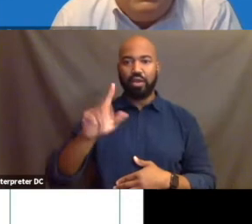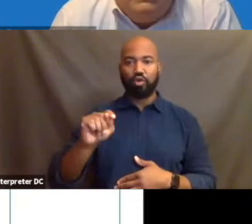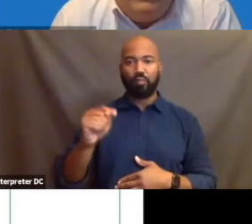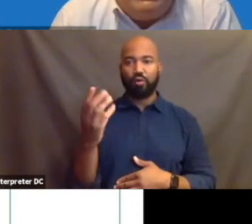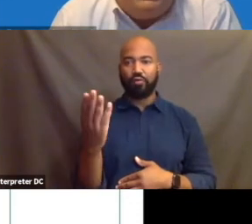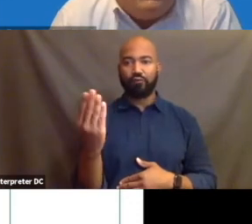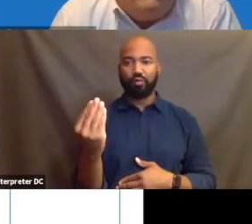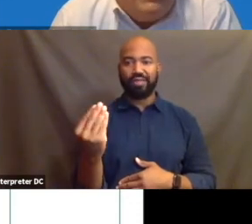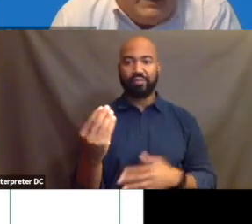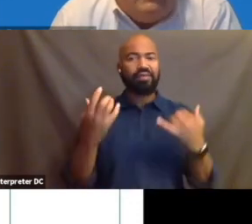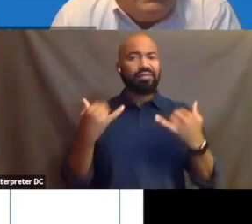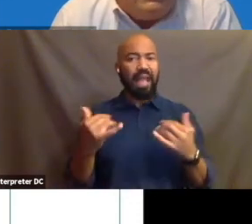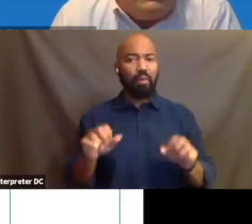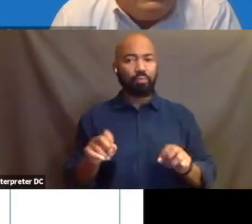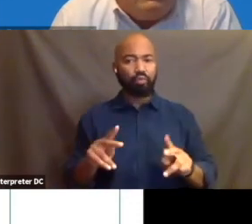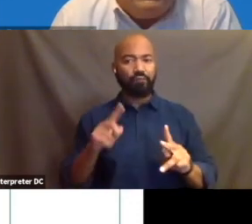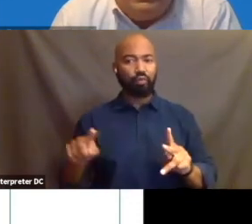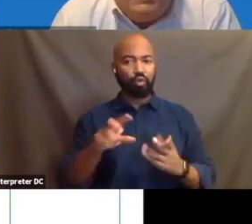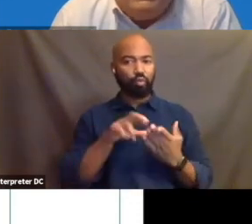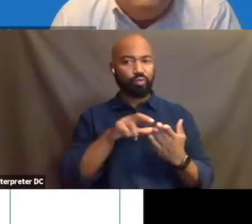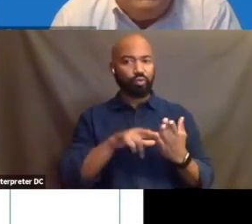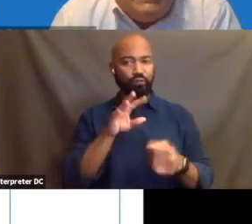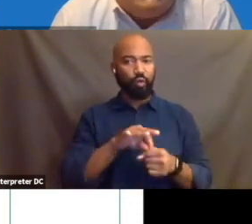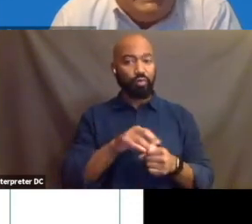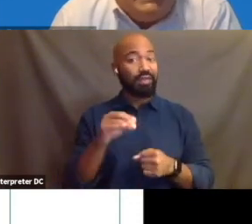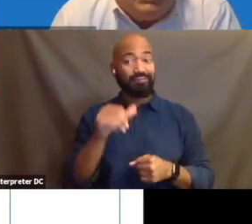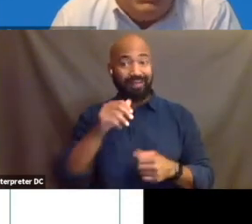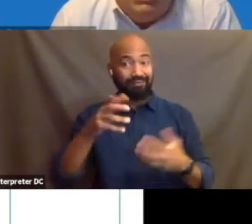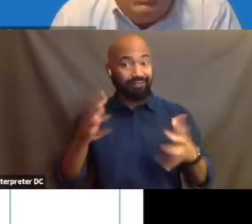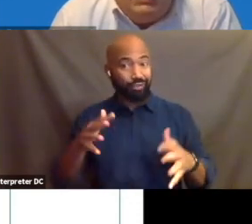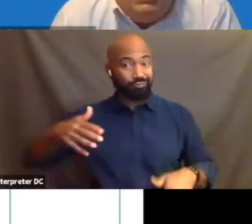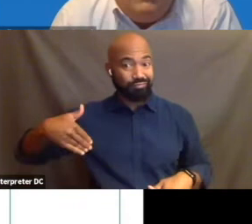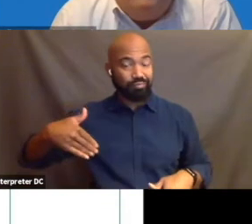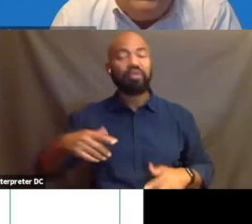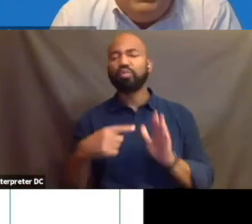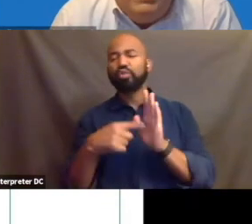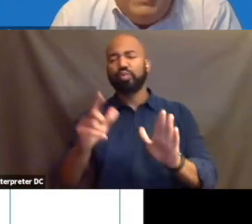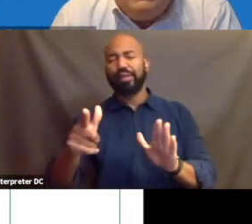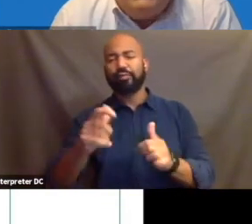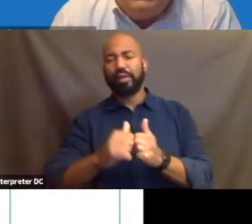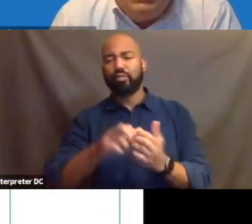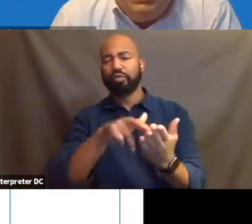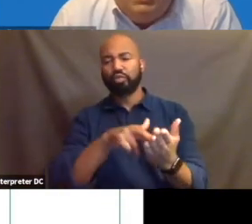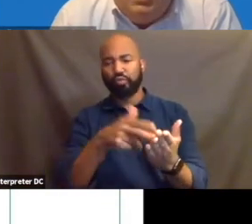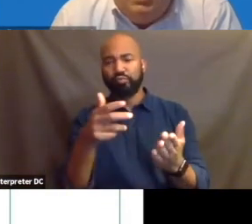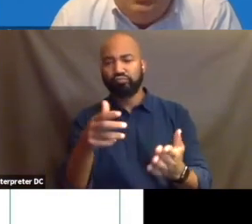to get registered if you're not registered, and we'll show you how to do that later. The